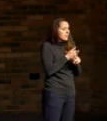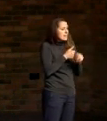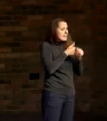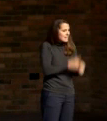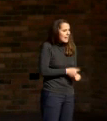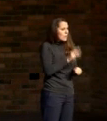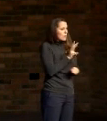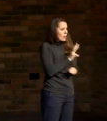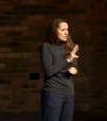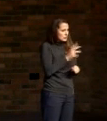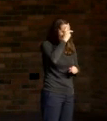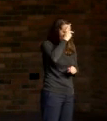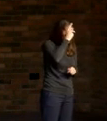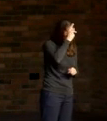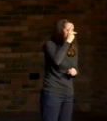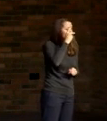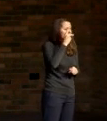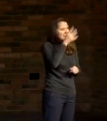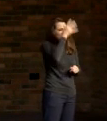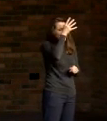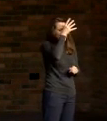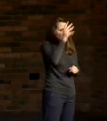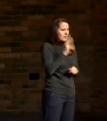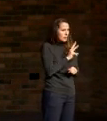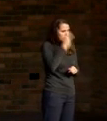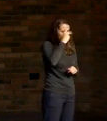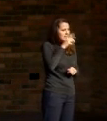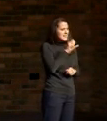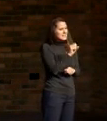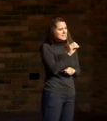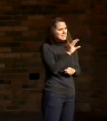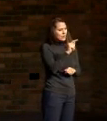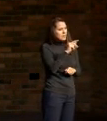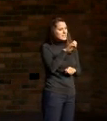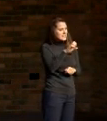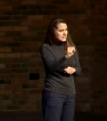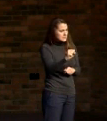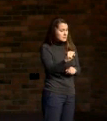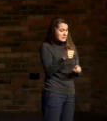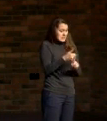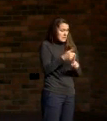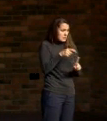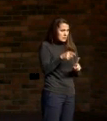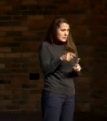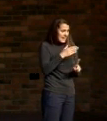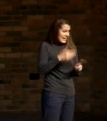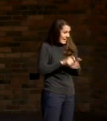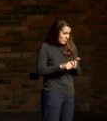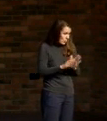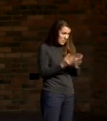Western philosophy is Socrates. He, in fact, though it is said he never wrote a